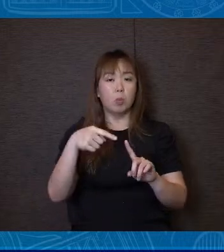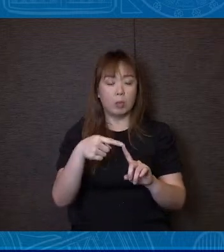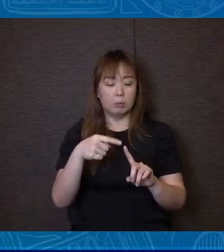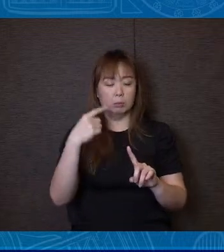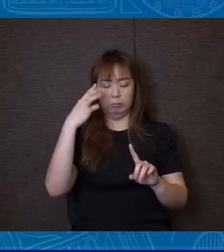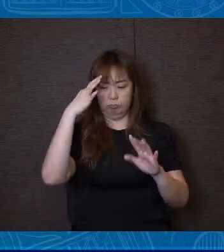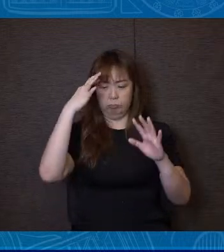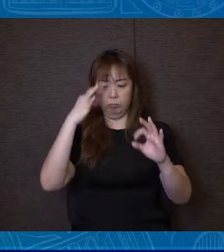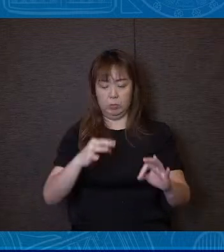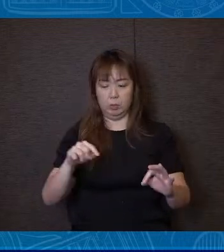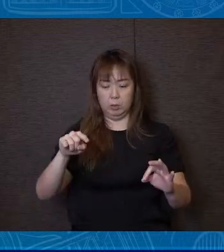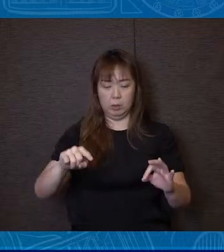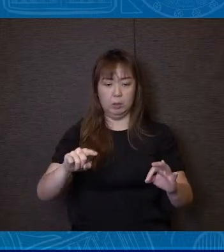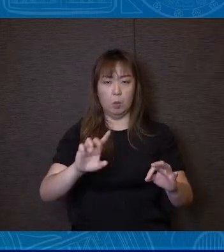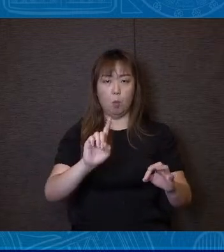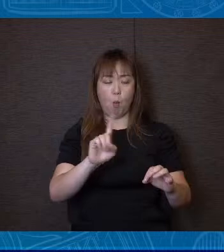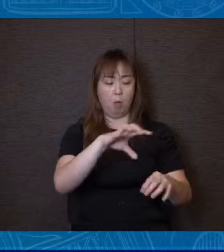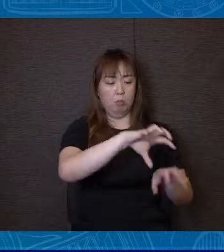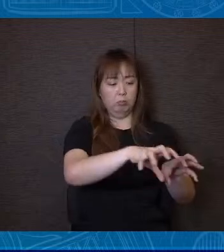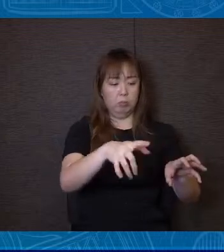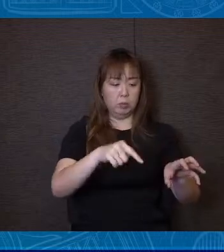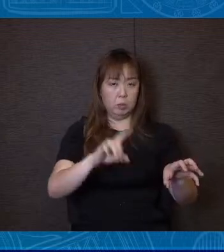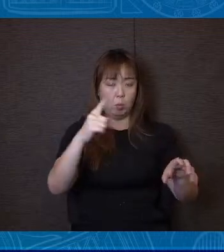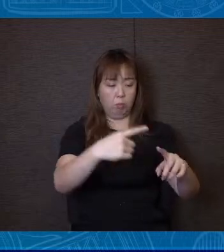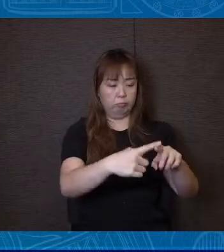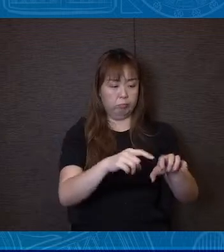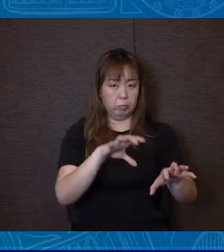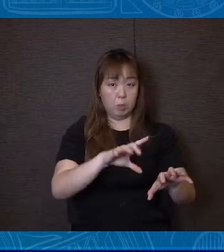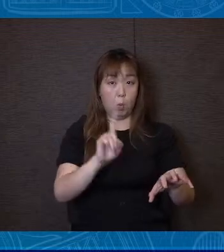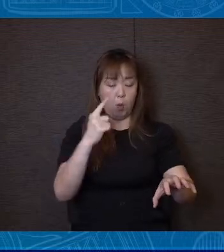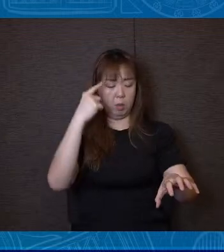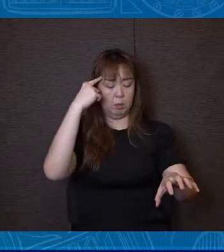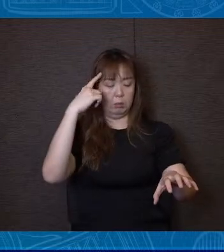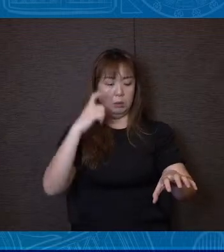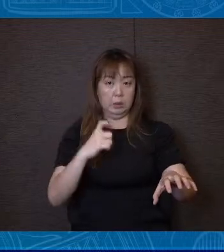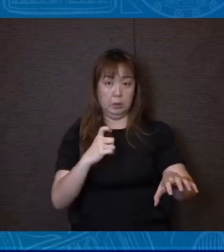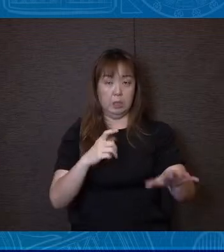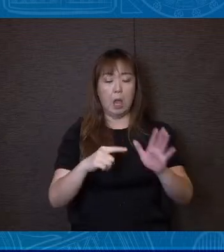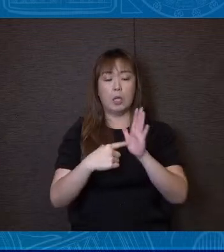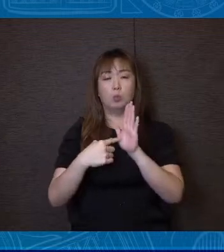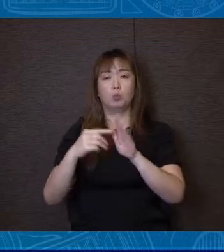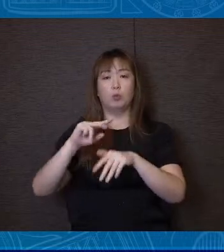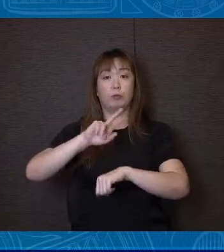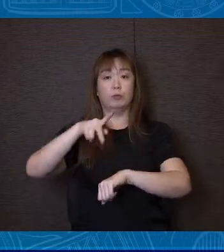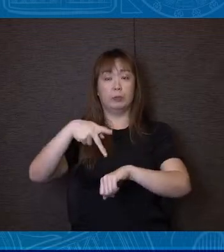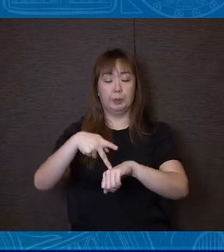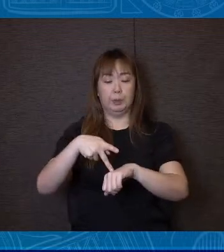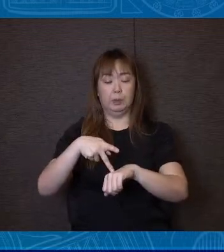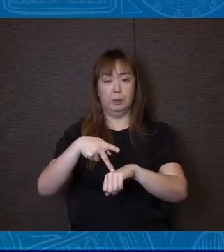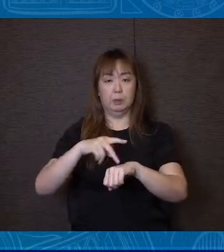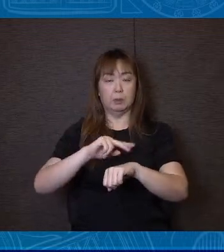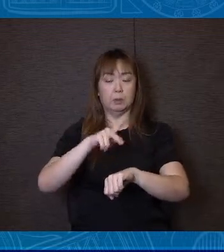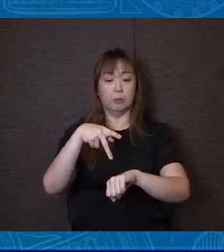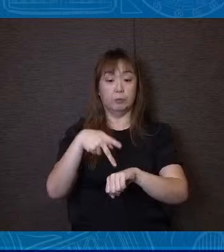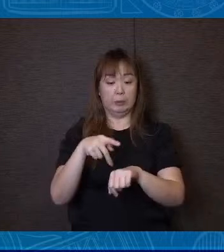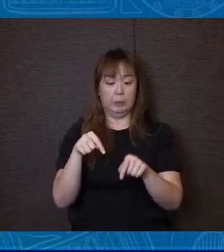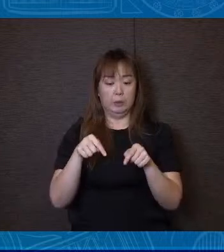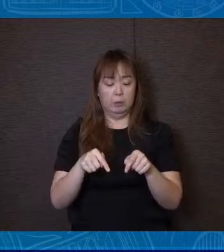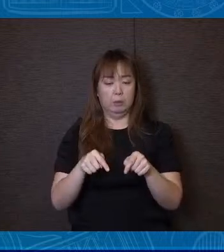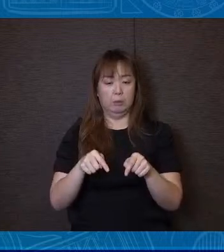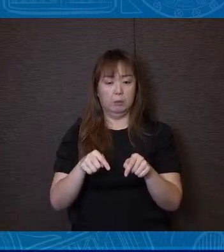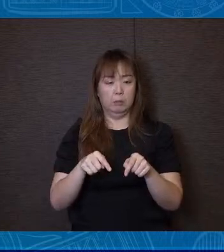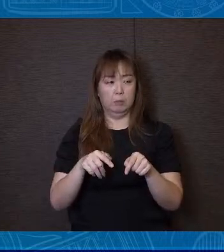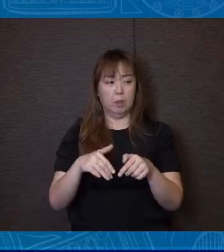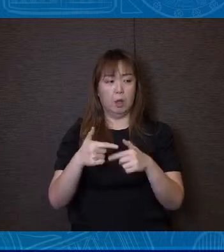In a archipelagic country such as the Philippines, we have moved towards a resiliency by